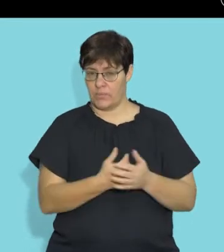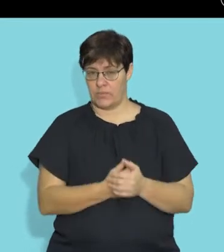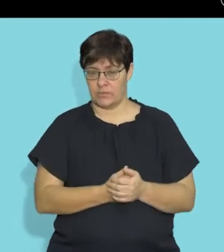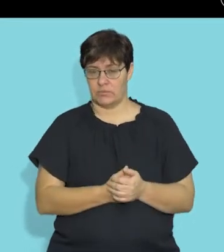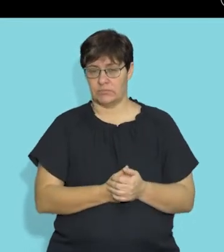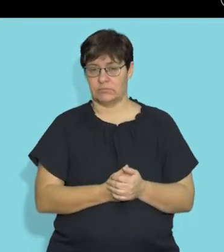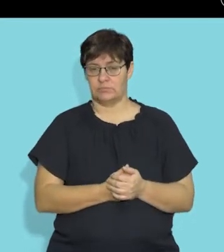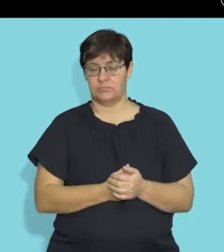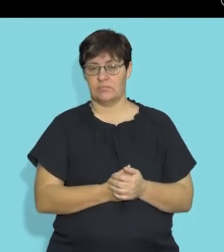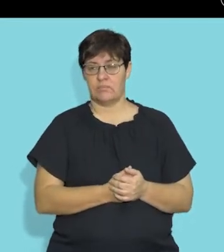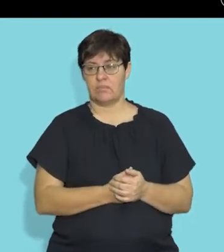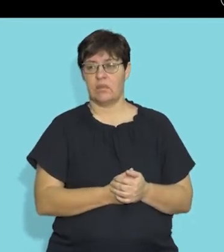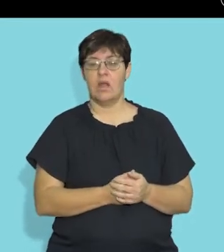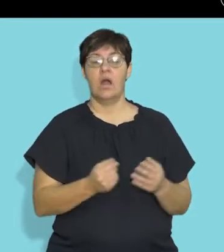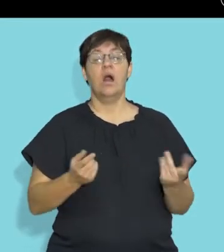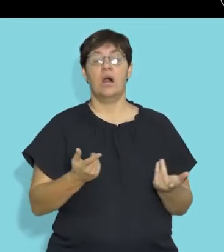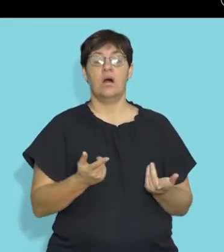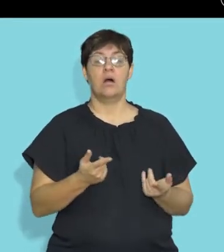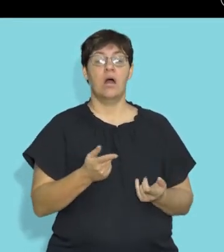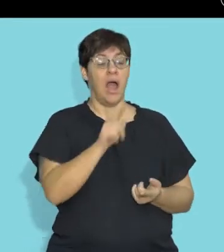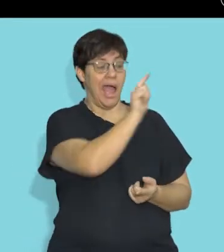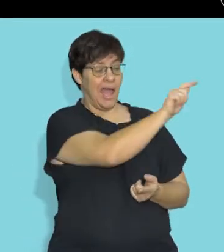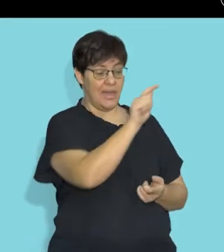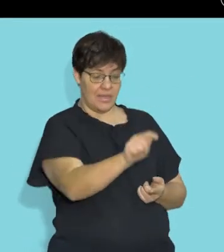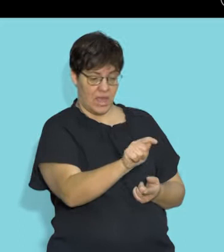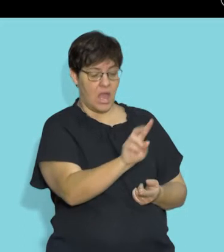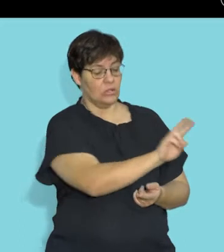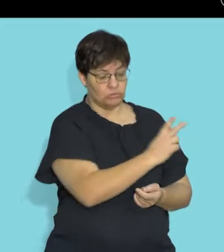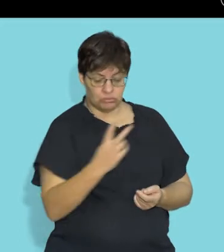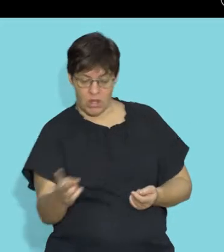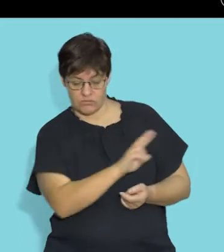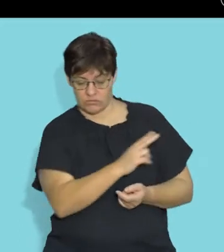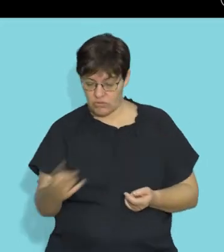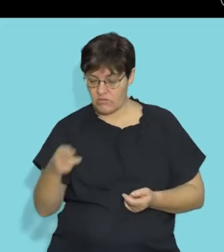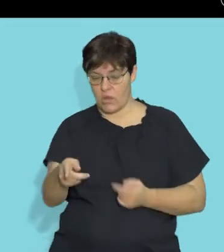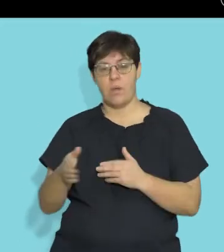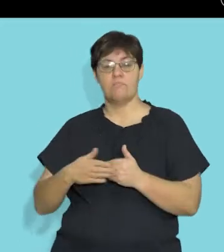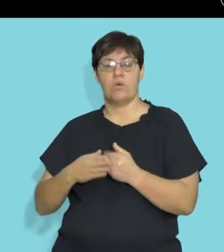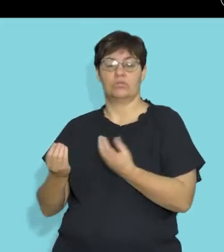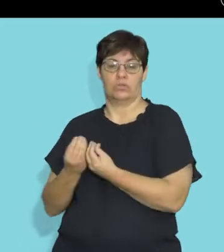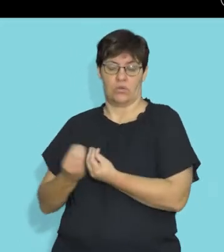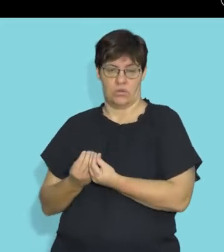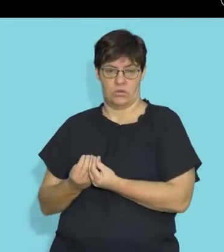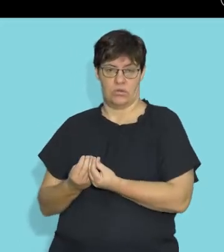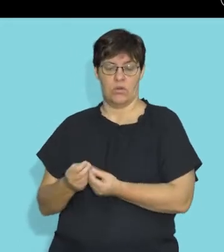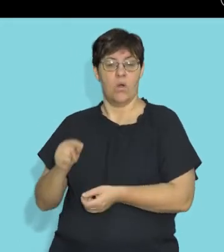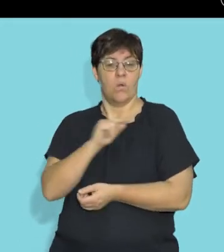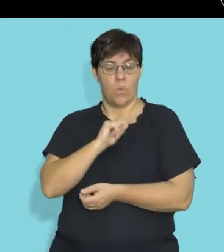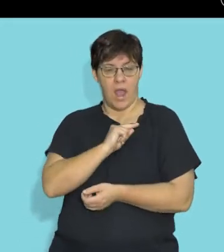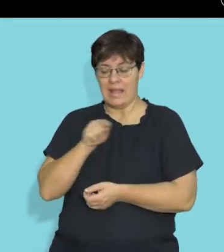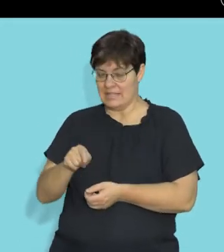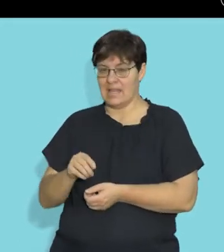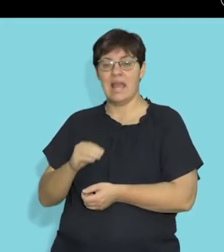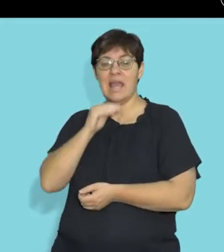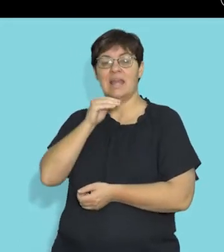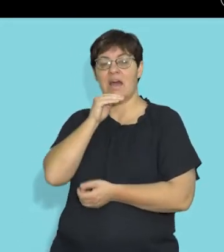transfer more stock to this branch here. Clearly, this was as a result of us not having enough stock on